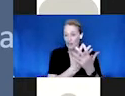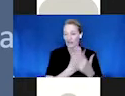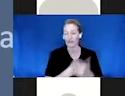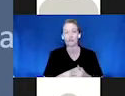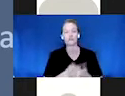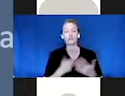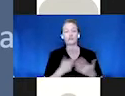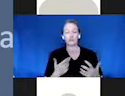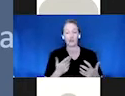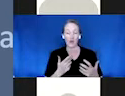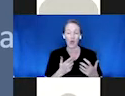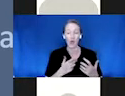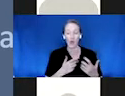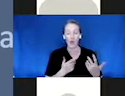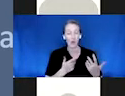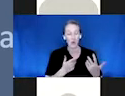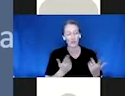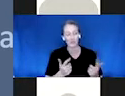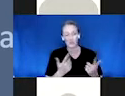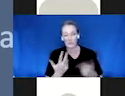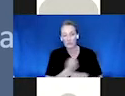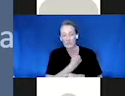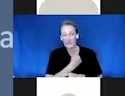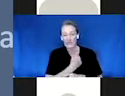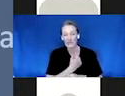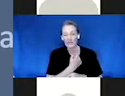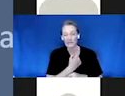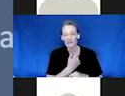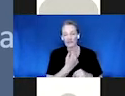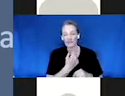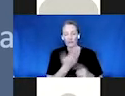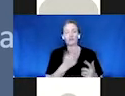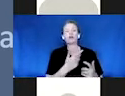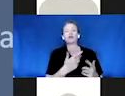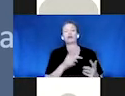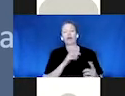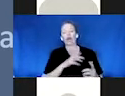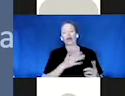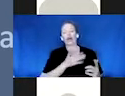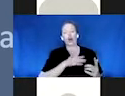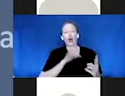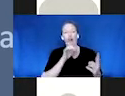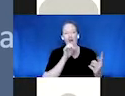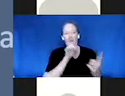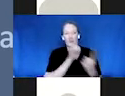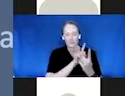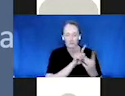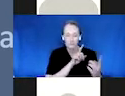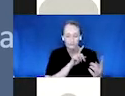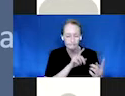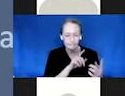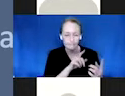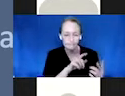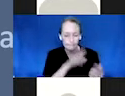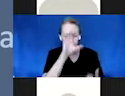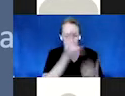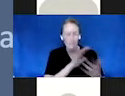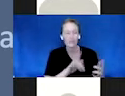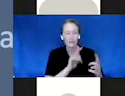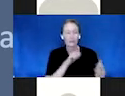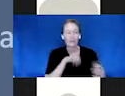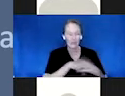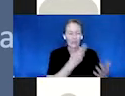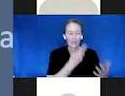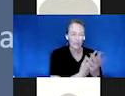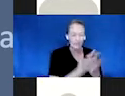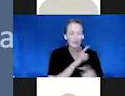to live with another man who is the father of the child she's pregnant with. When Sonia came to see me, she wanted a termination of pregnancy.